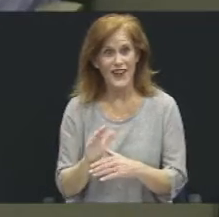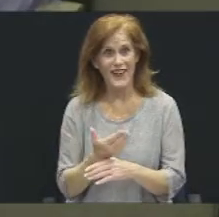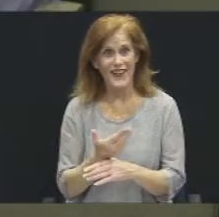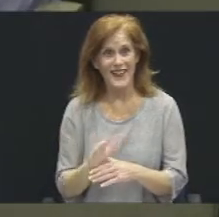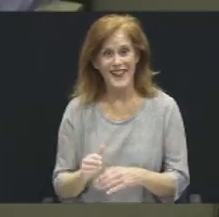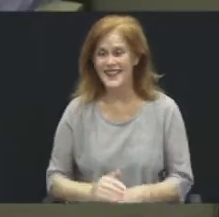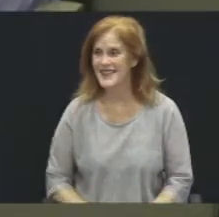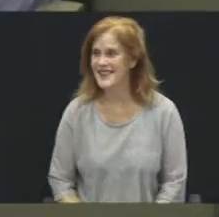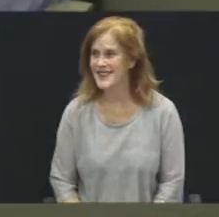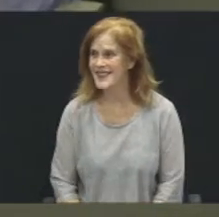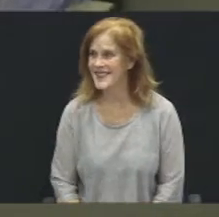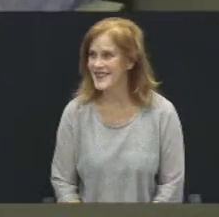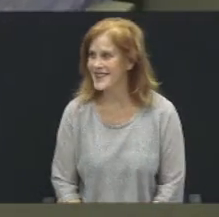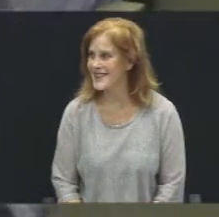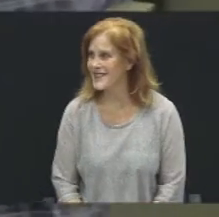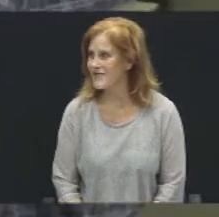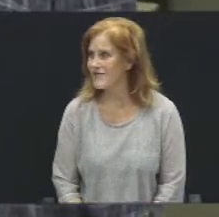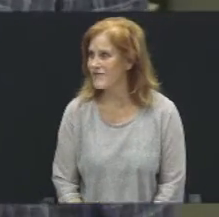there?